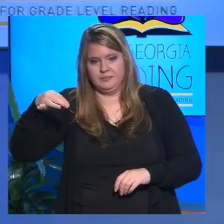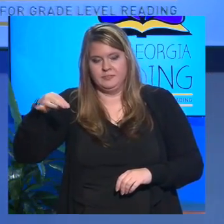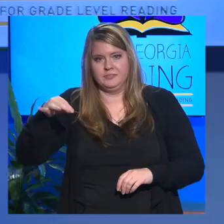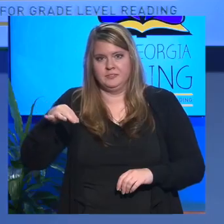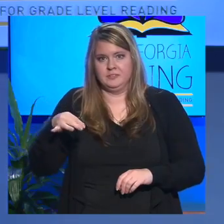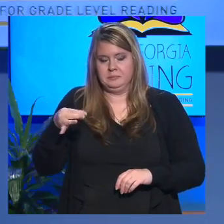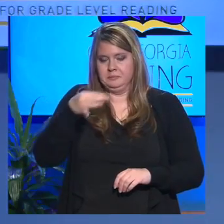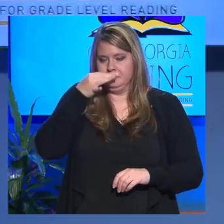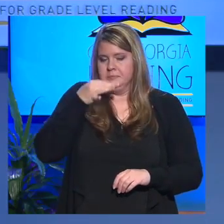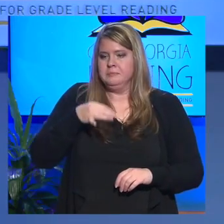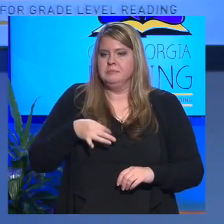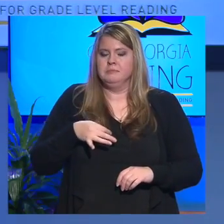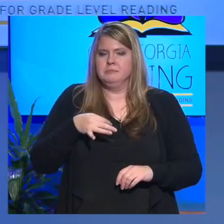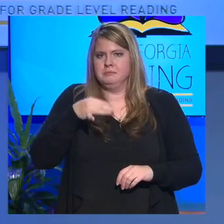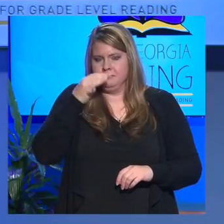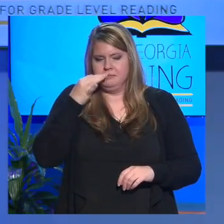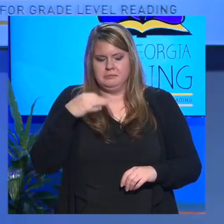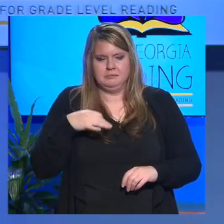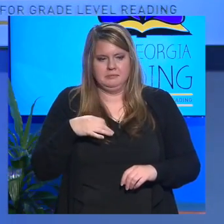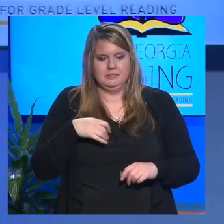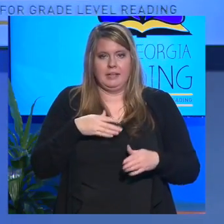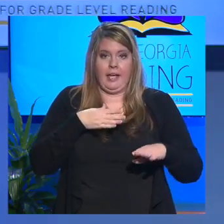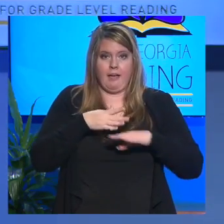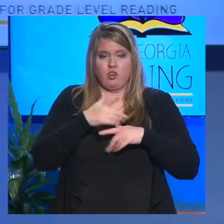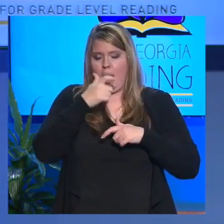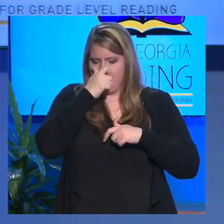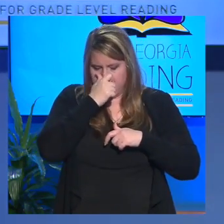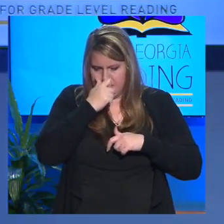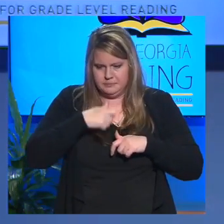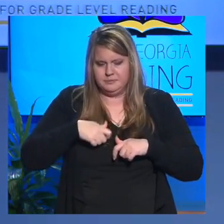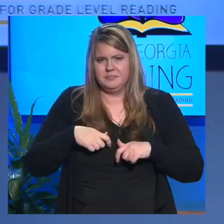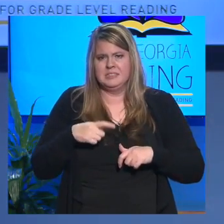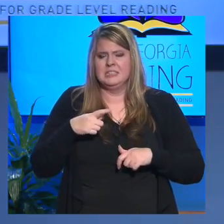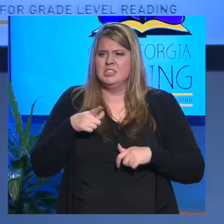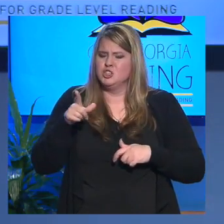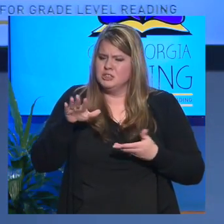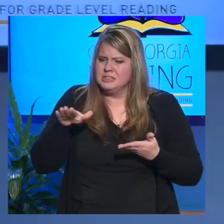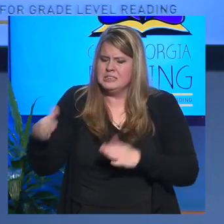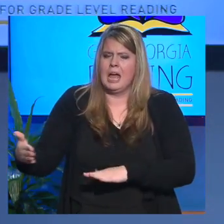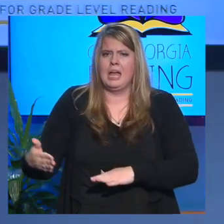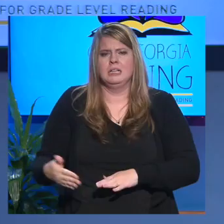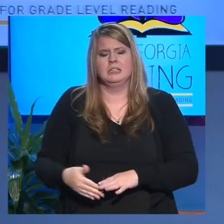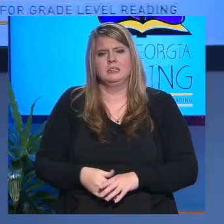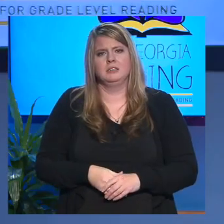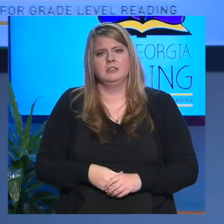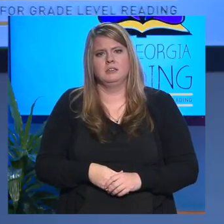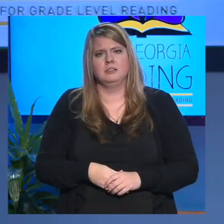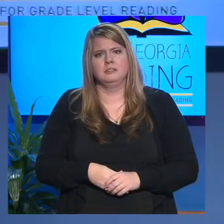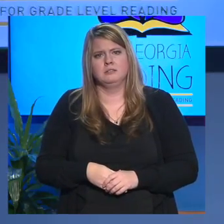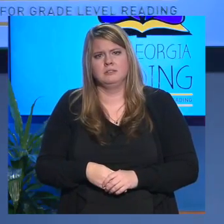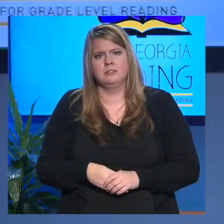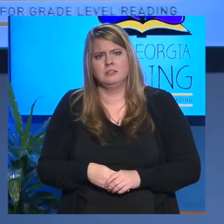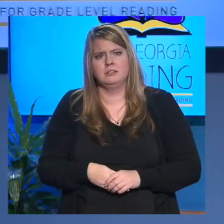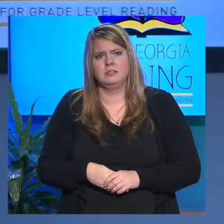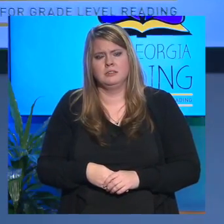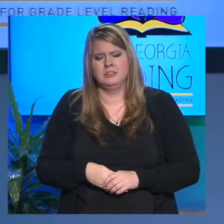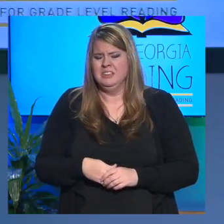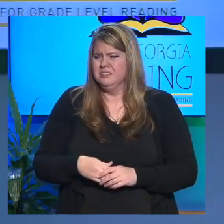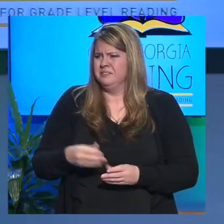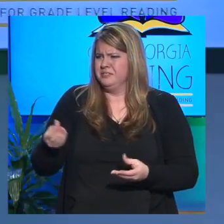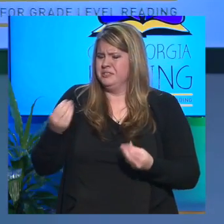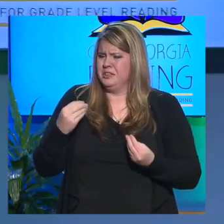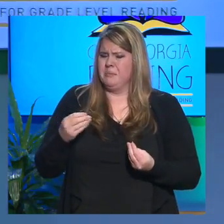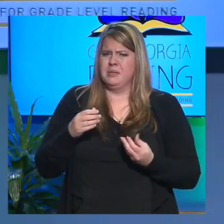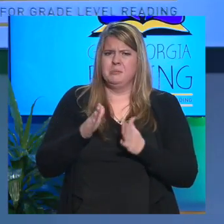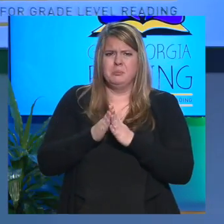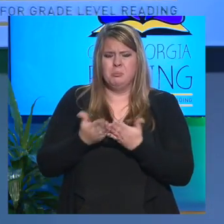said, after I blew my nose, she's dead. I know. You gave me a